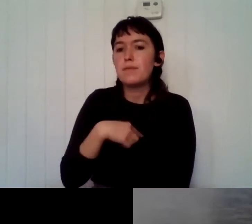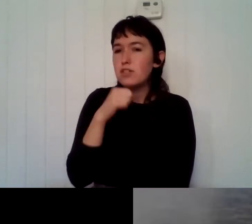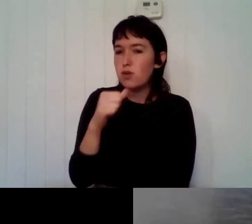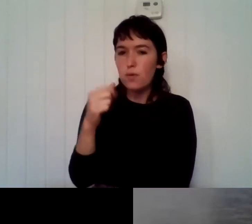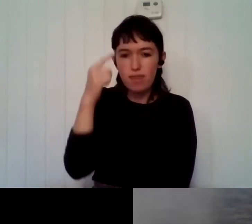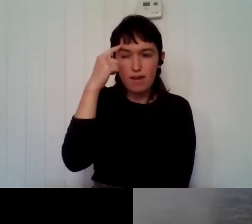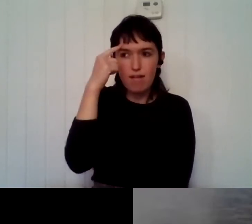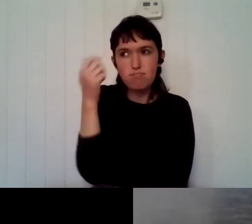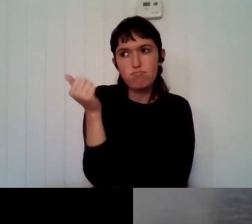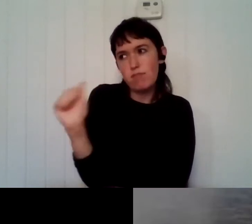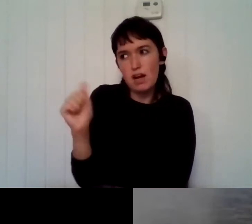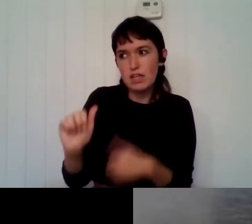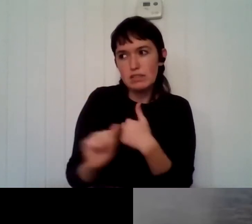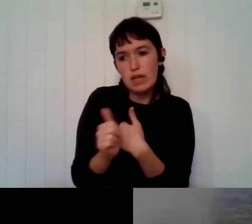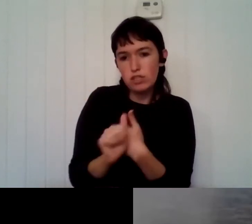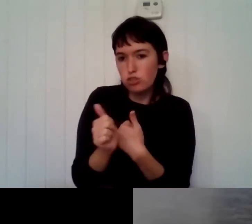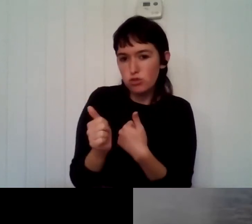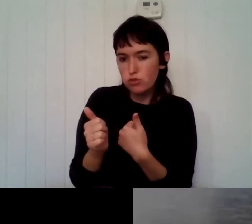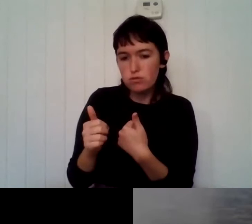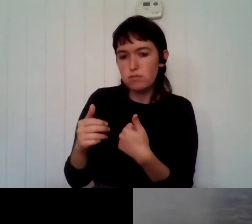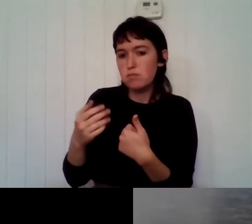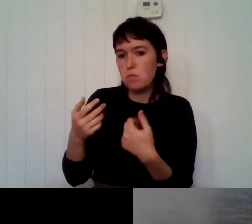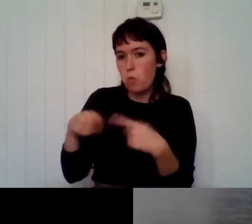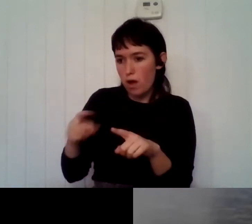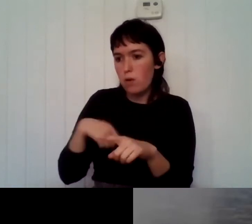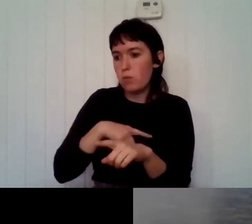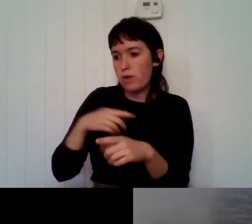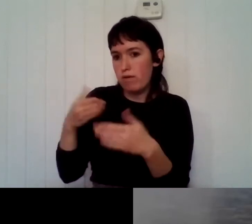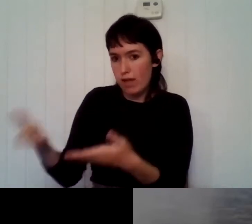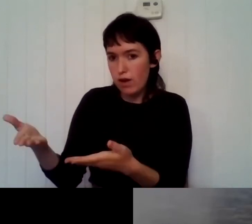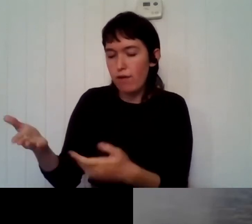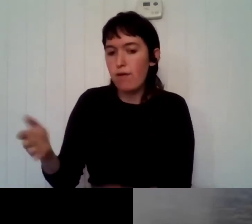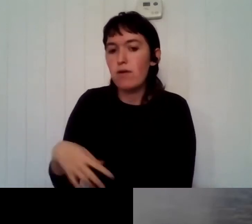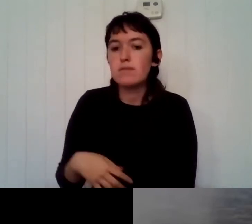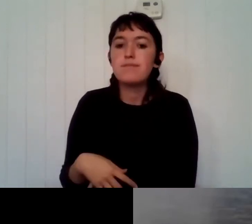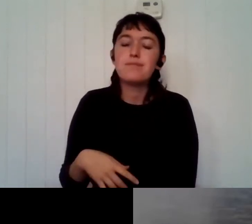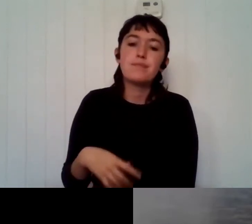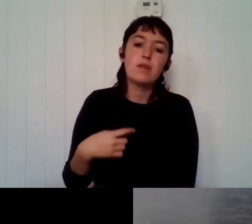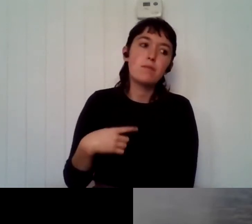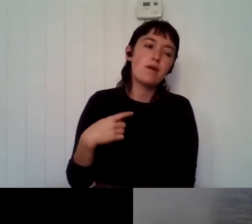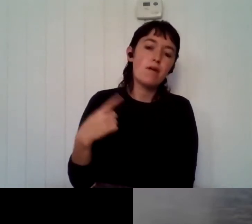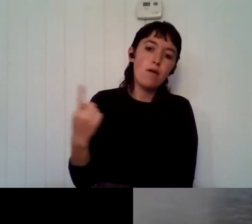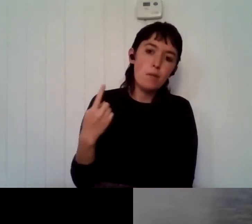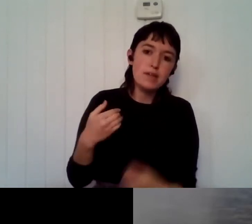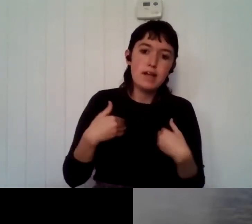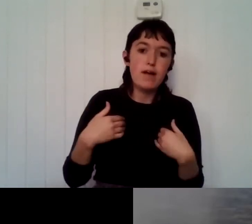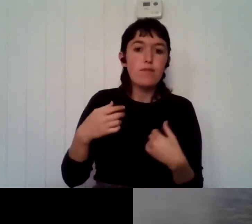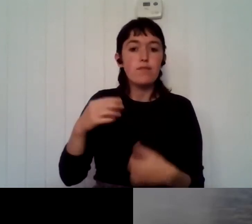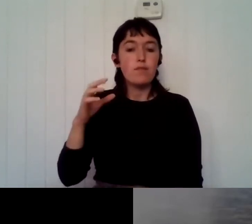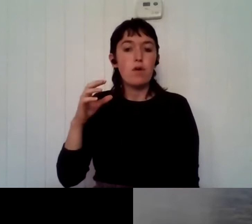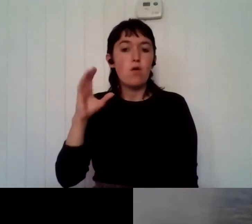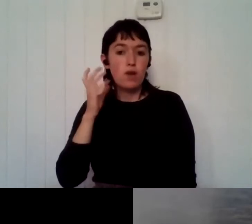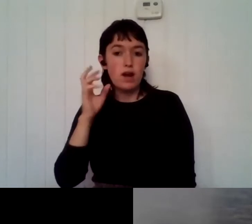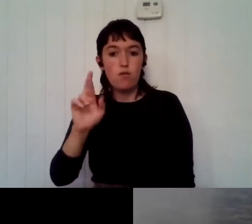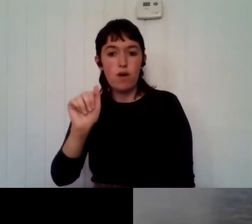particular danger in the following hours of you going there. But we always have maybe a satellite phone or maybe a radio. We have some way